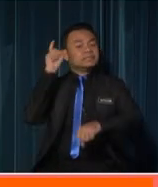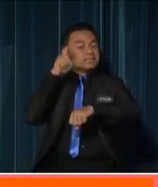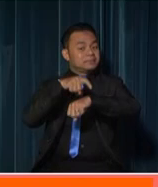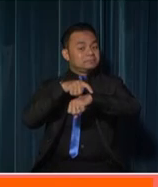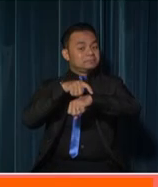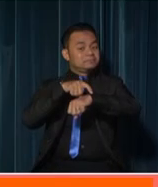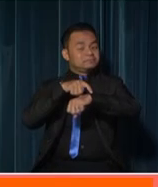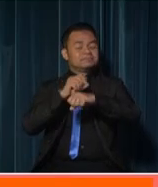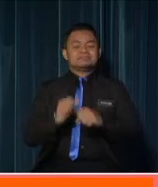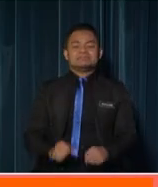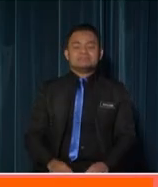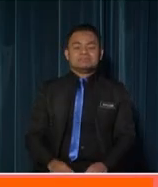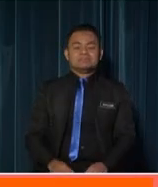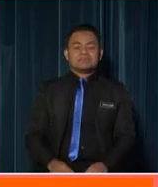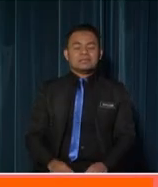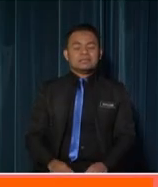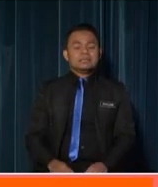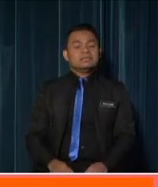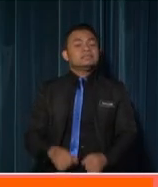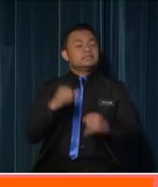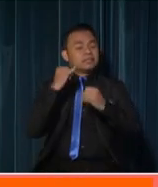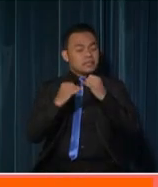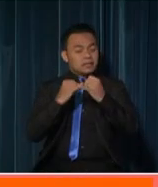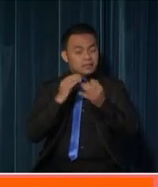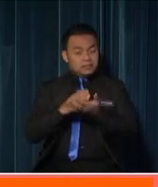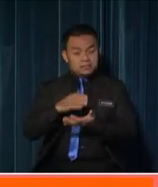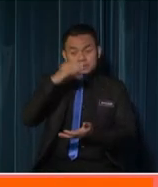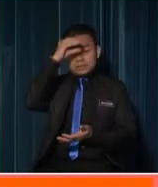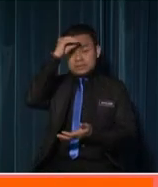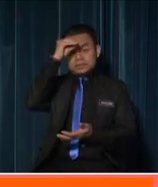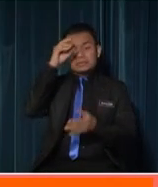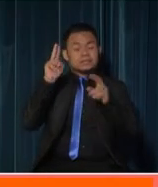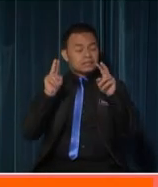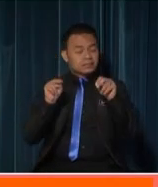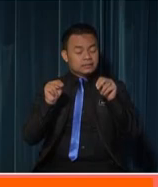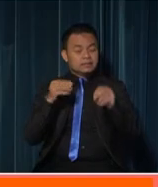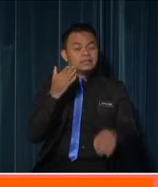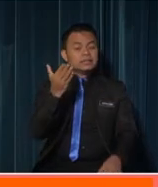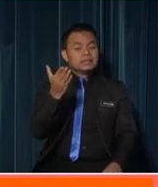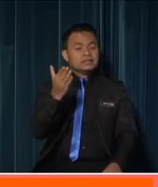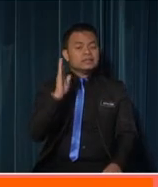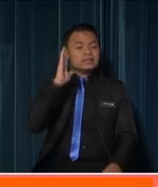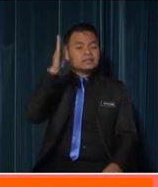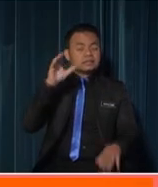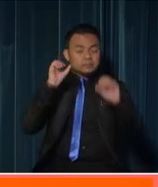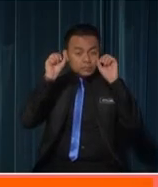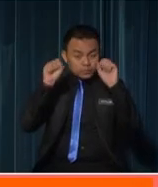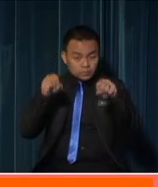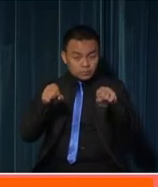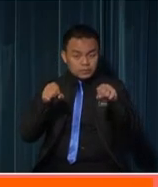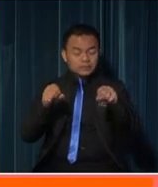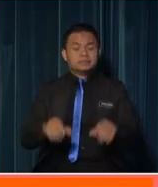time. By the end of the lesson, you will be able